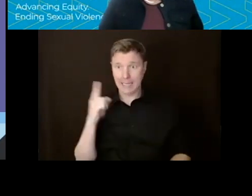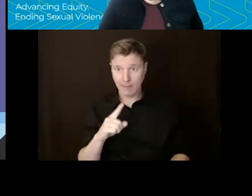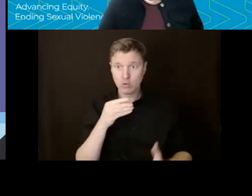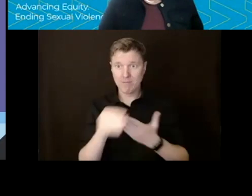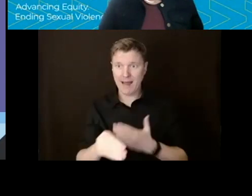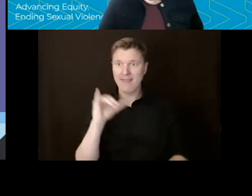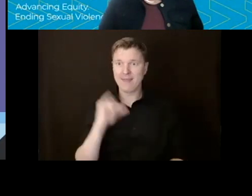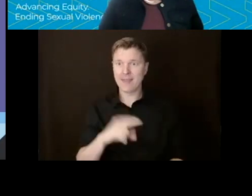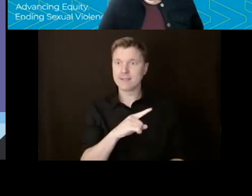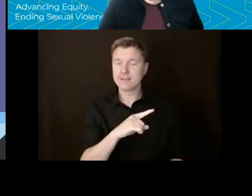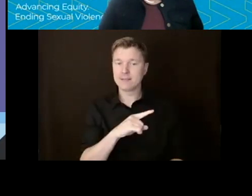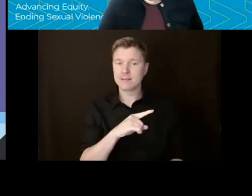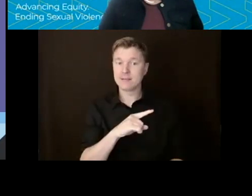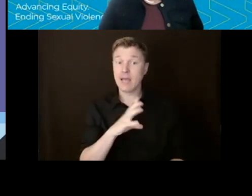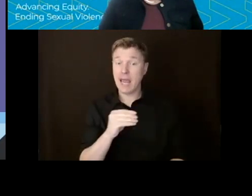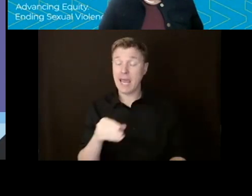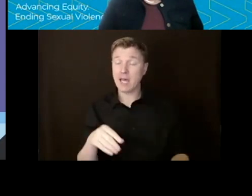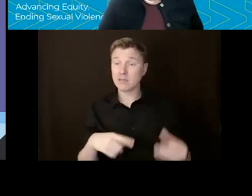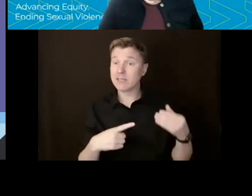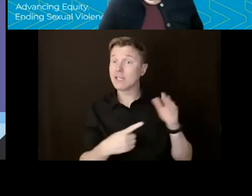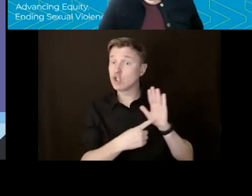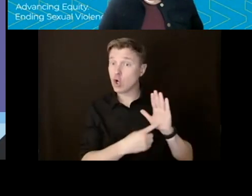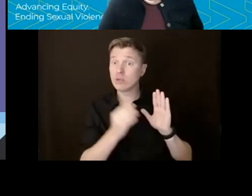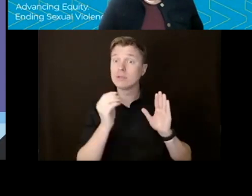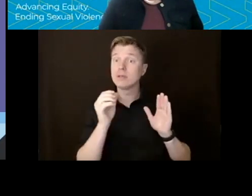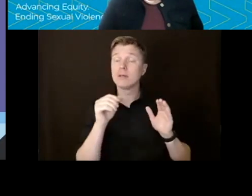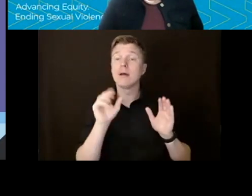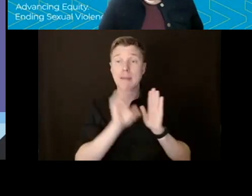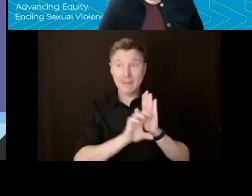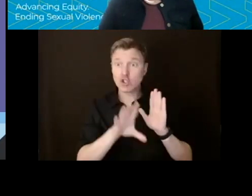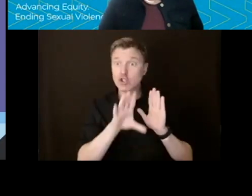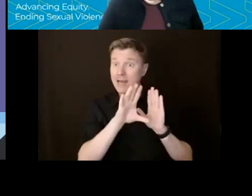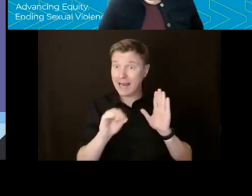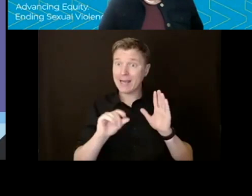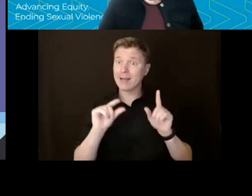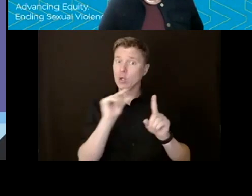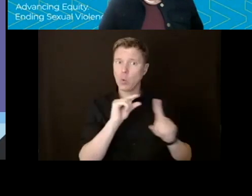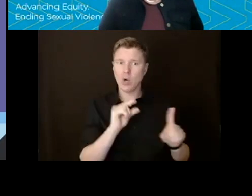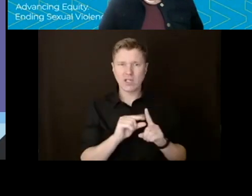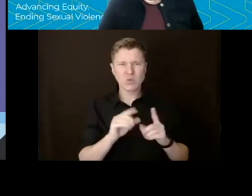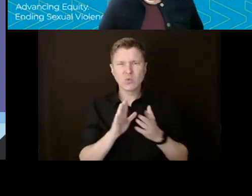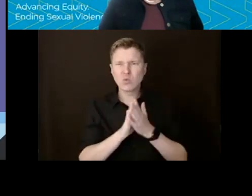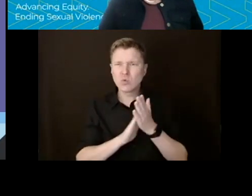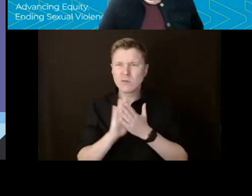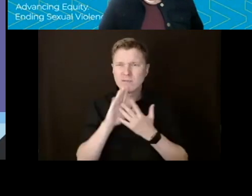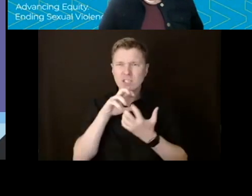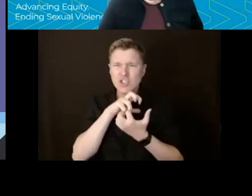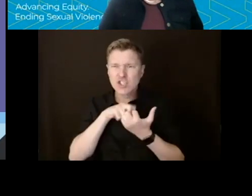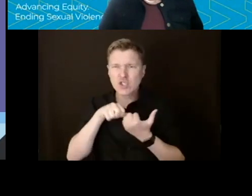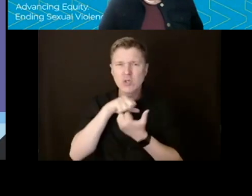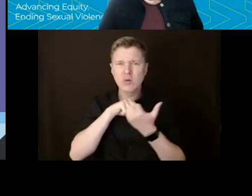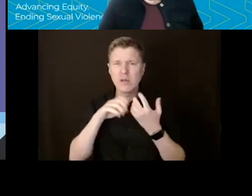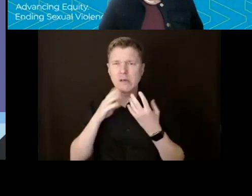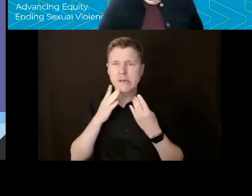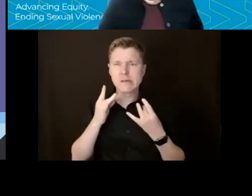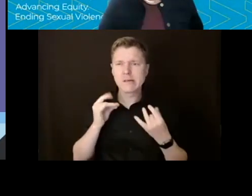It even entices you both with the picture and with the words. It's like the chewy, fudgy brownies with the